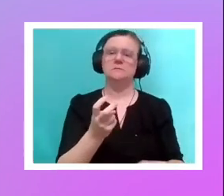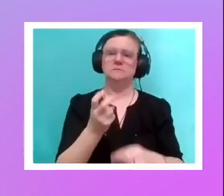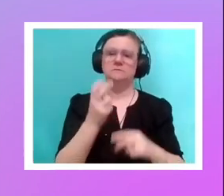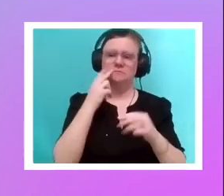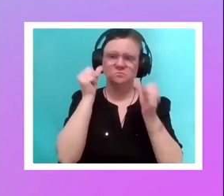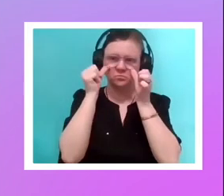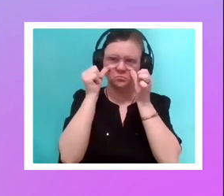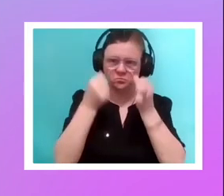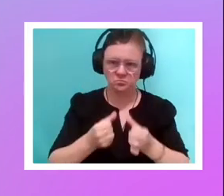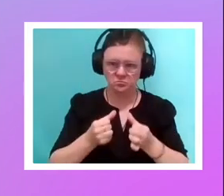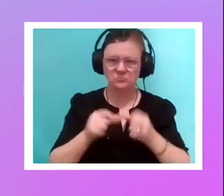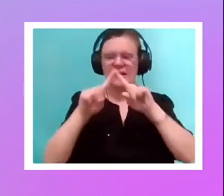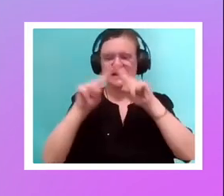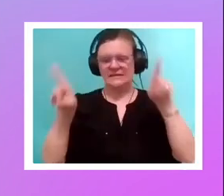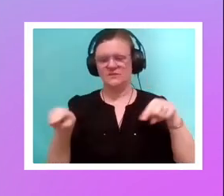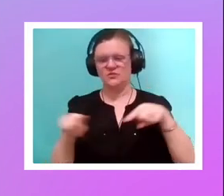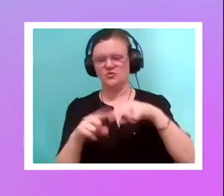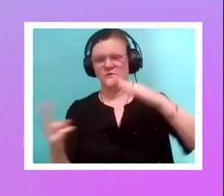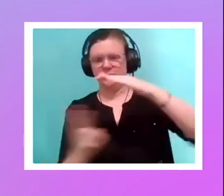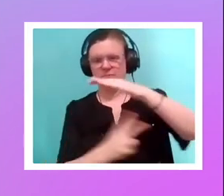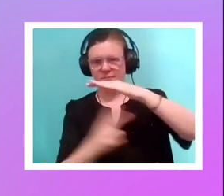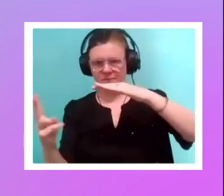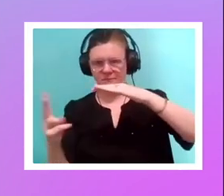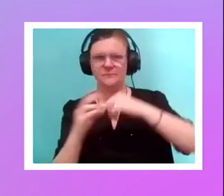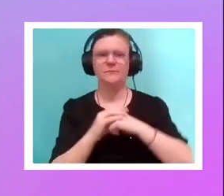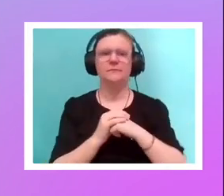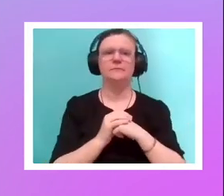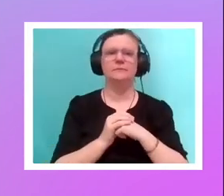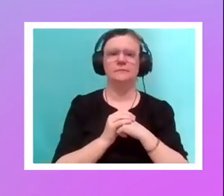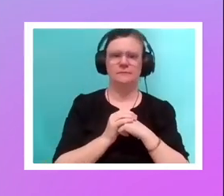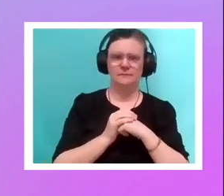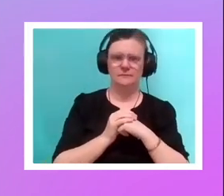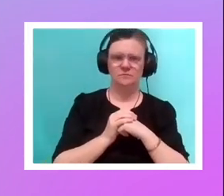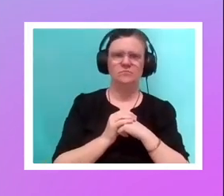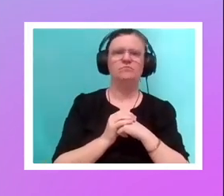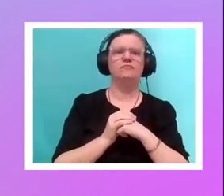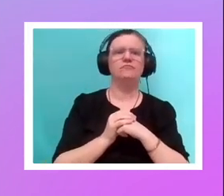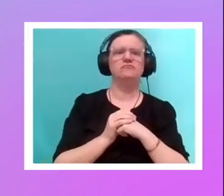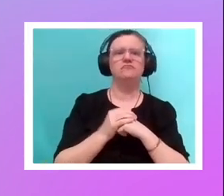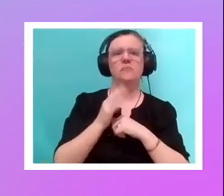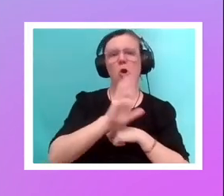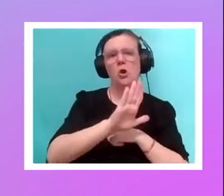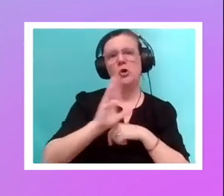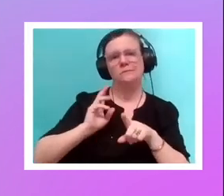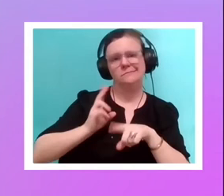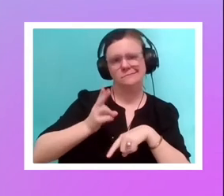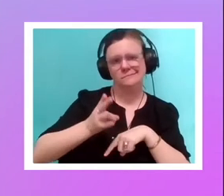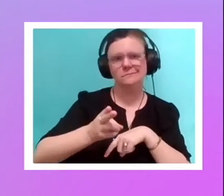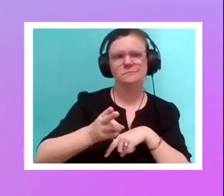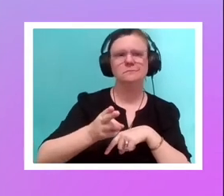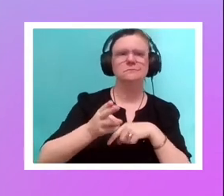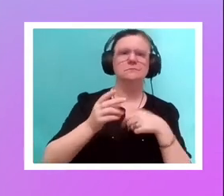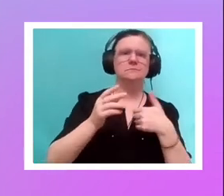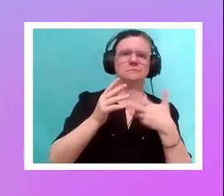uses a screen reader. It gives some background detail as well to help get some understanding.